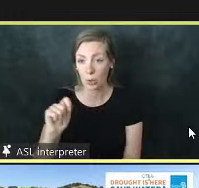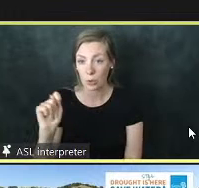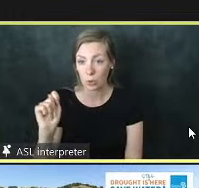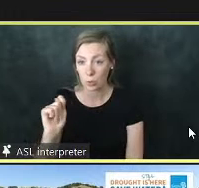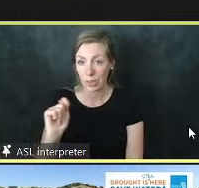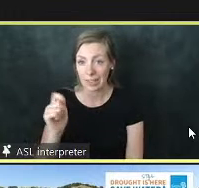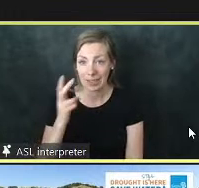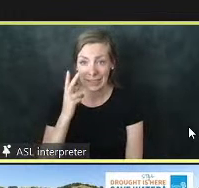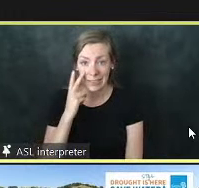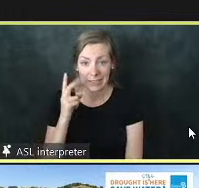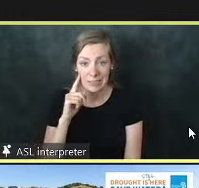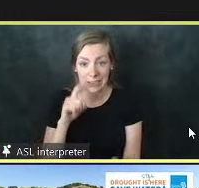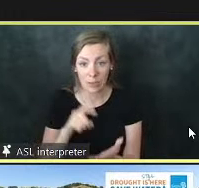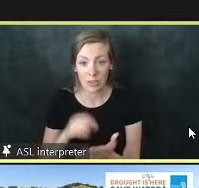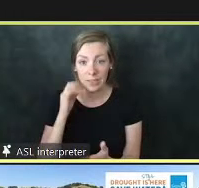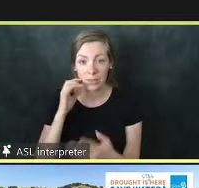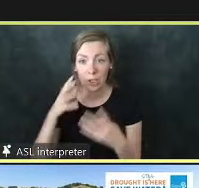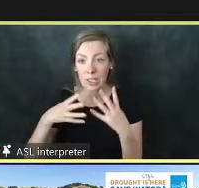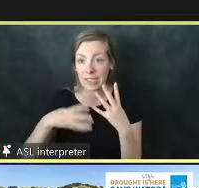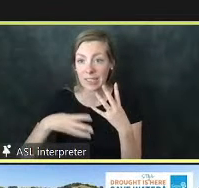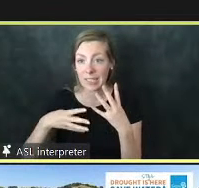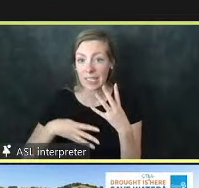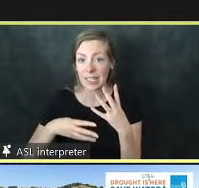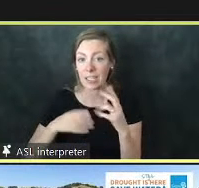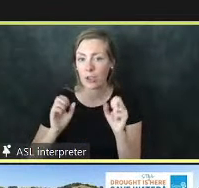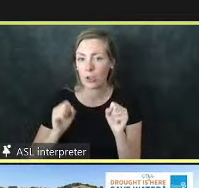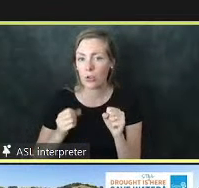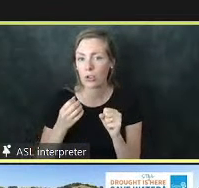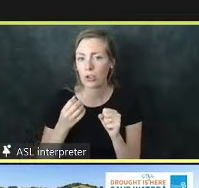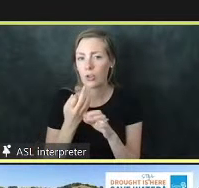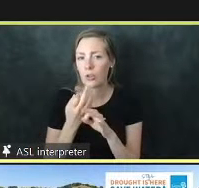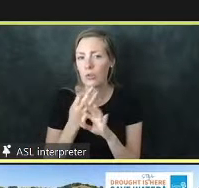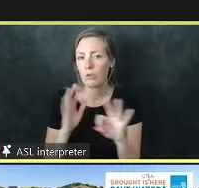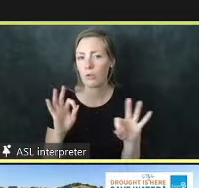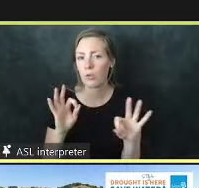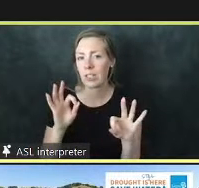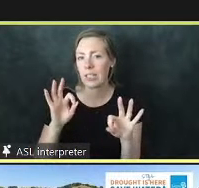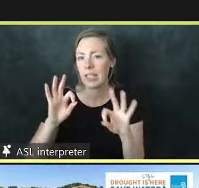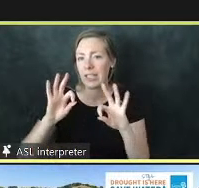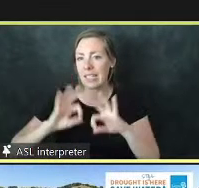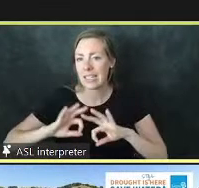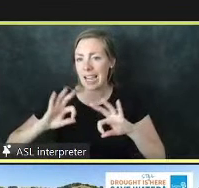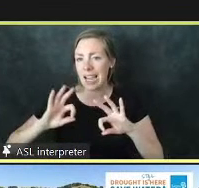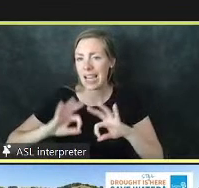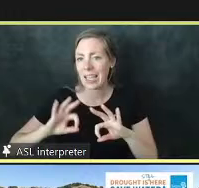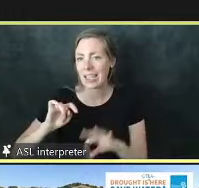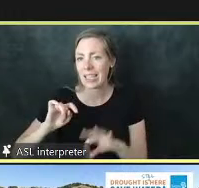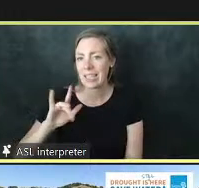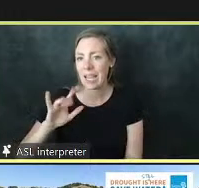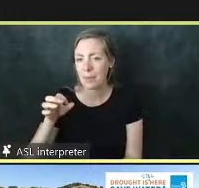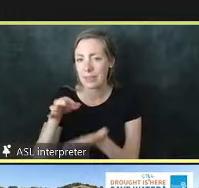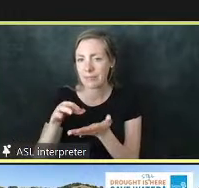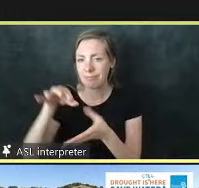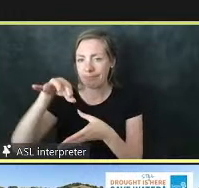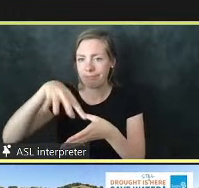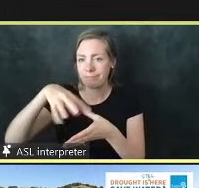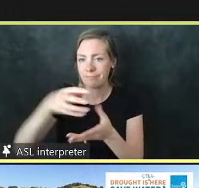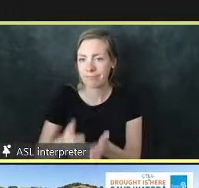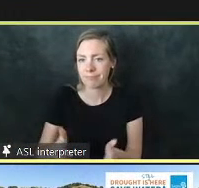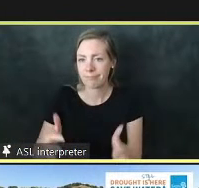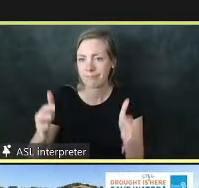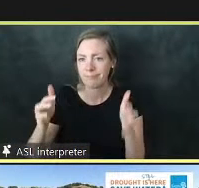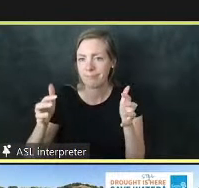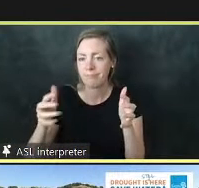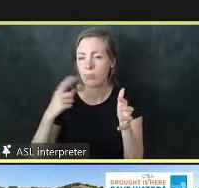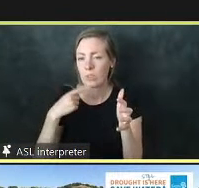are leaking by either getting free dye tablets from cada que your llegue water agua. retailer or by placing 10 drops